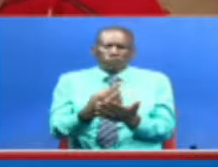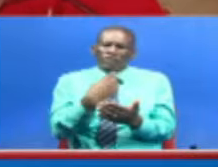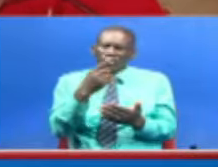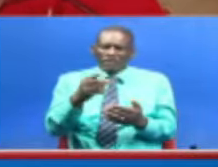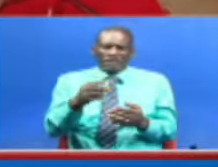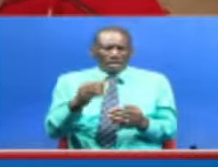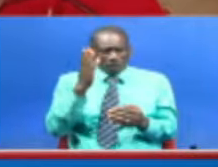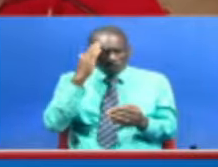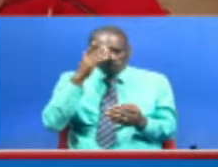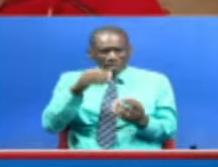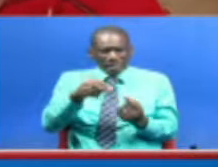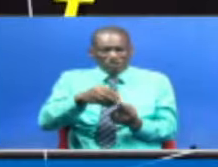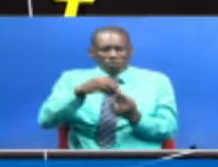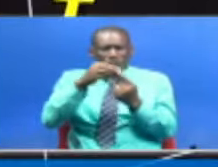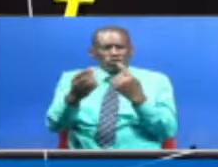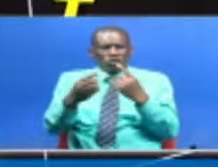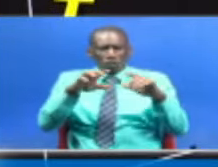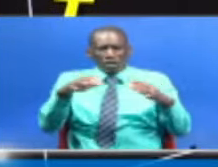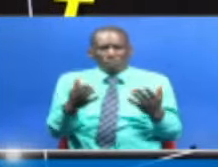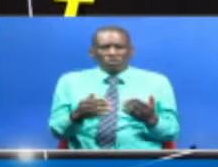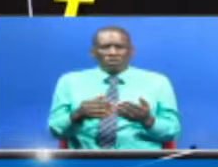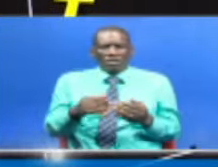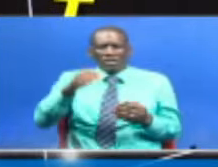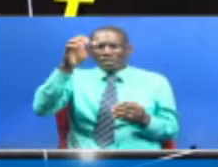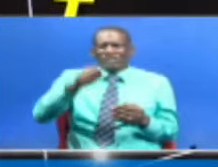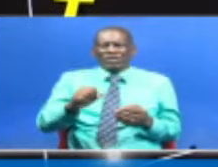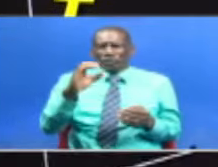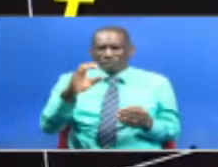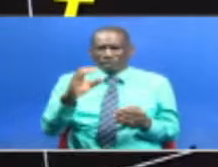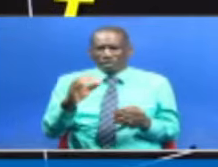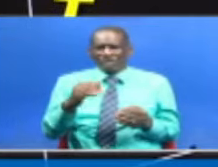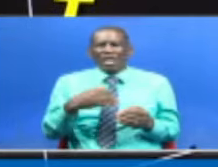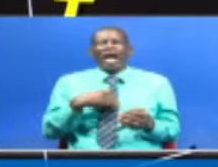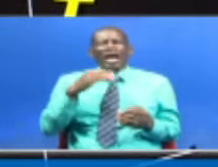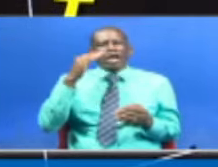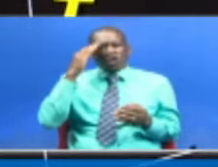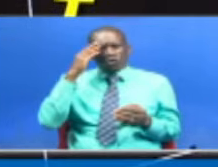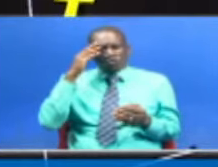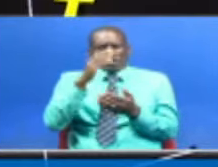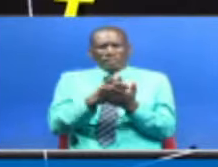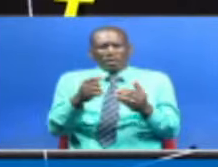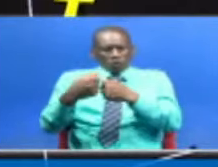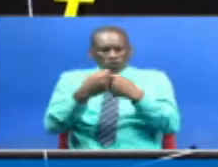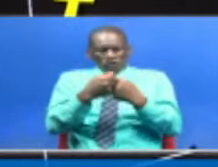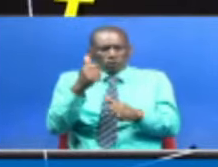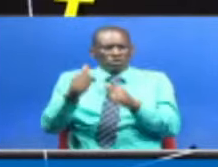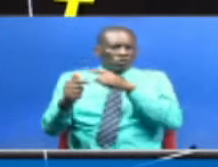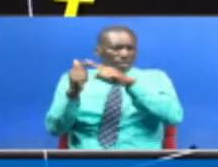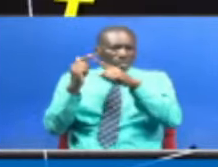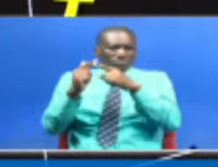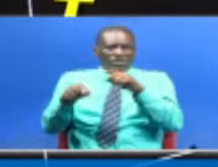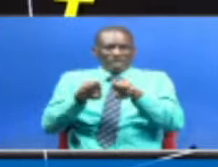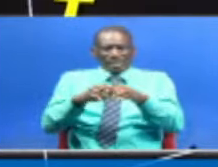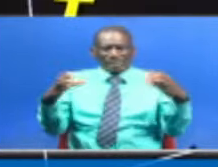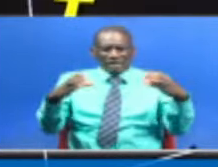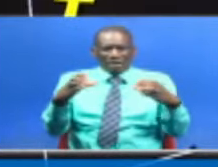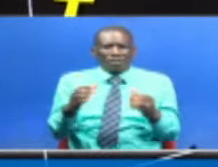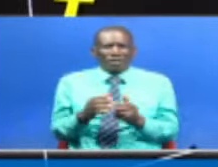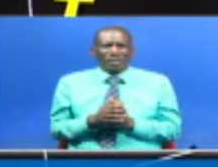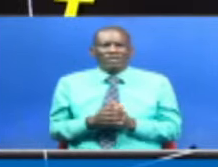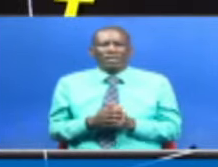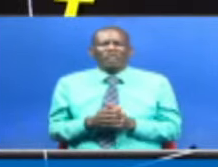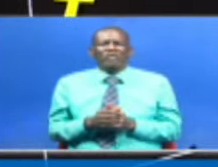and particularly you've talked about South Sea. I do know that some of the challenges that we face as a company